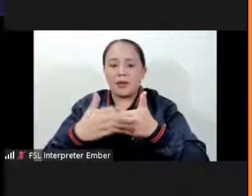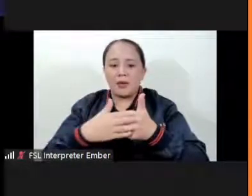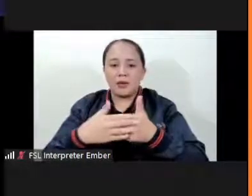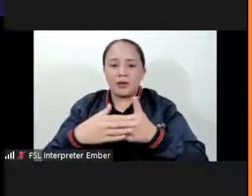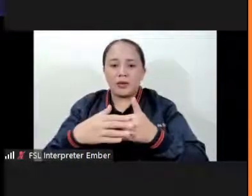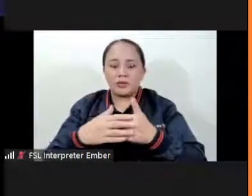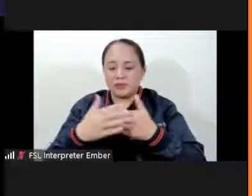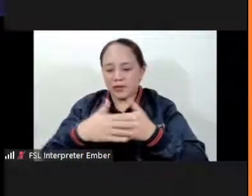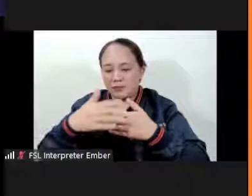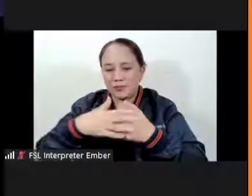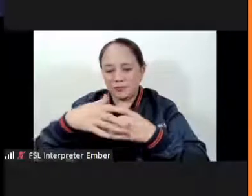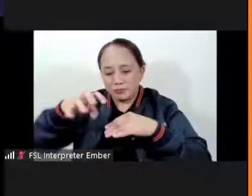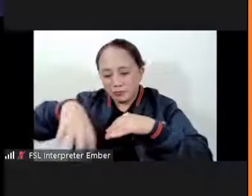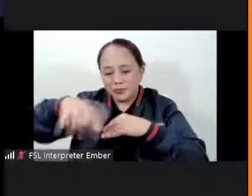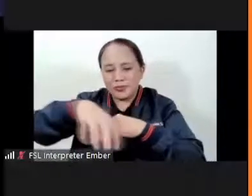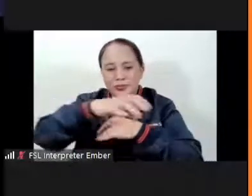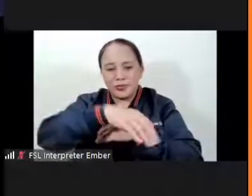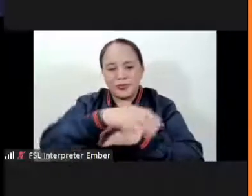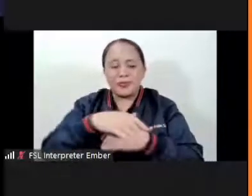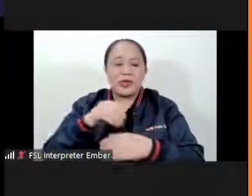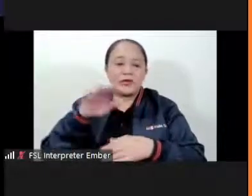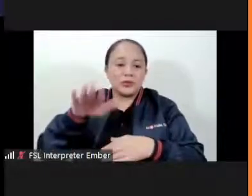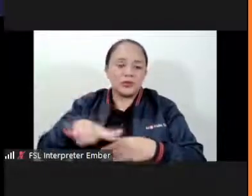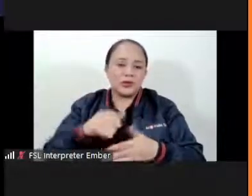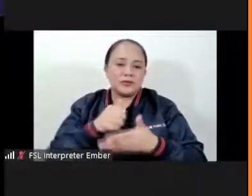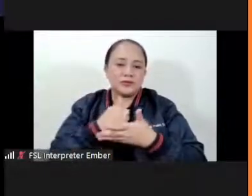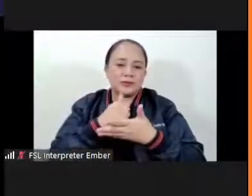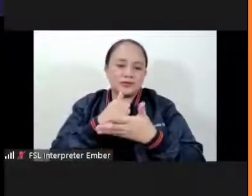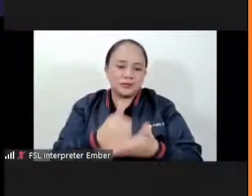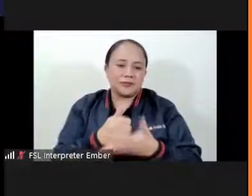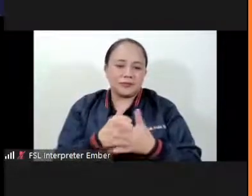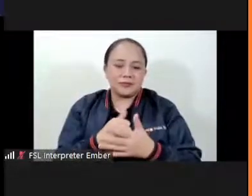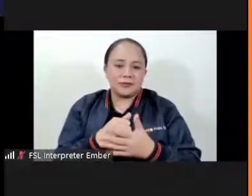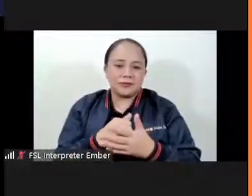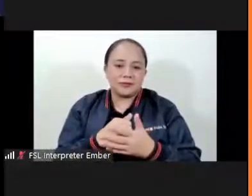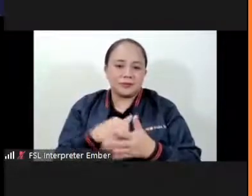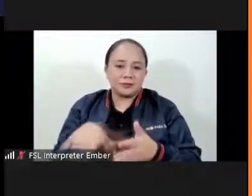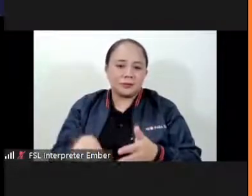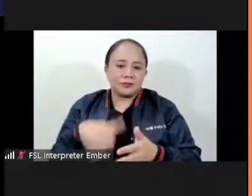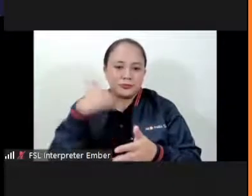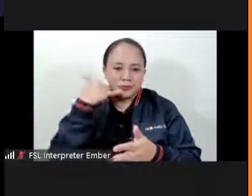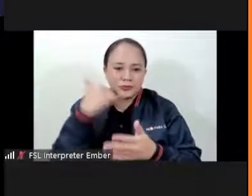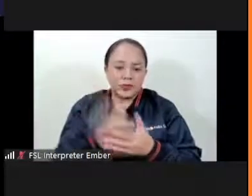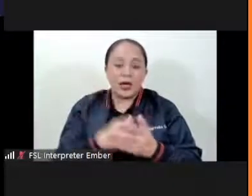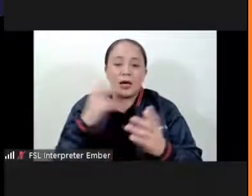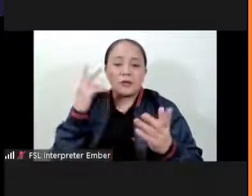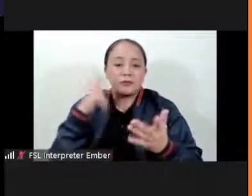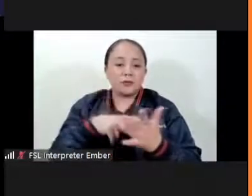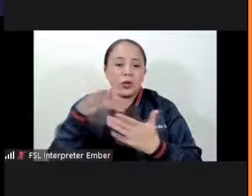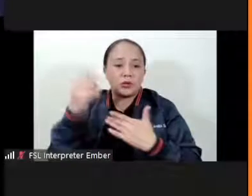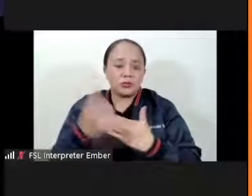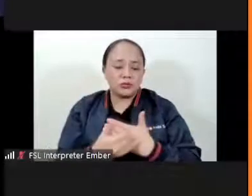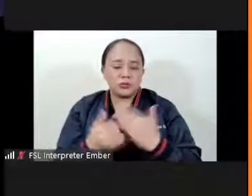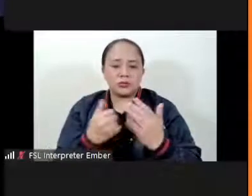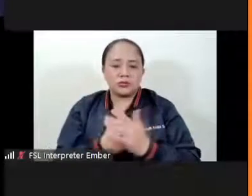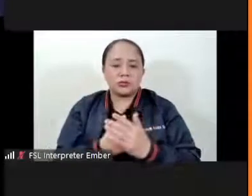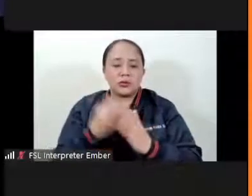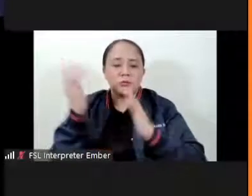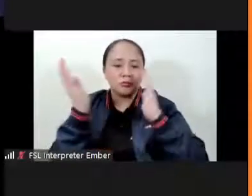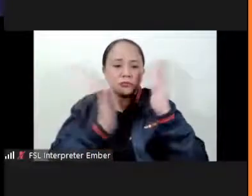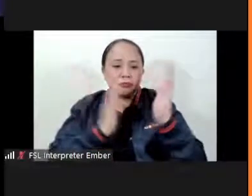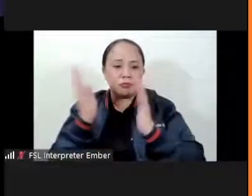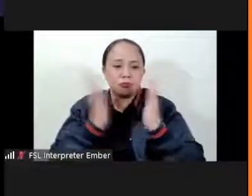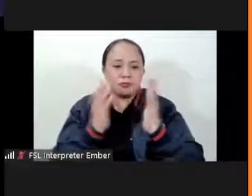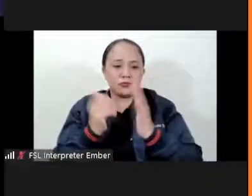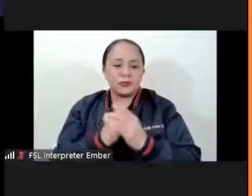isa, at Child Helpline. This project aims to make the services of the Child